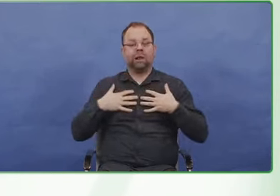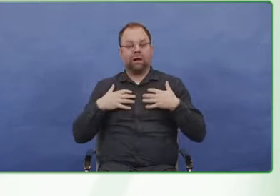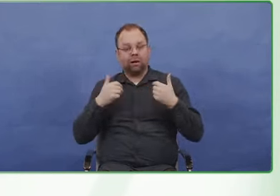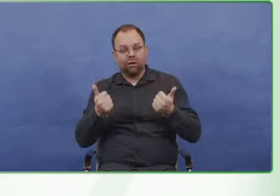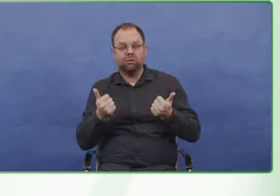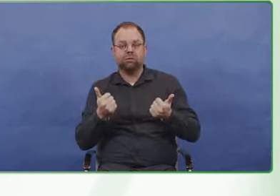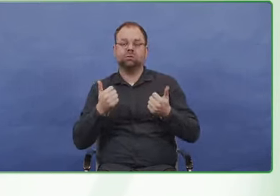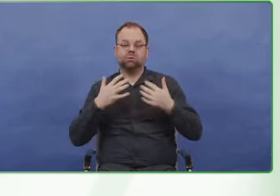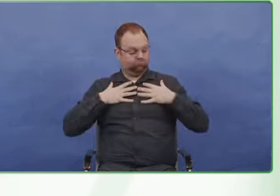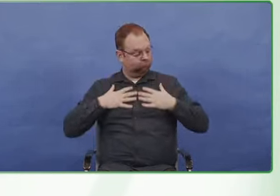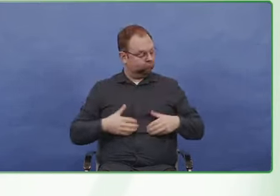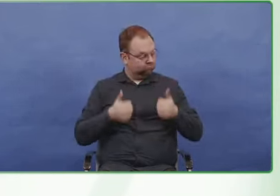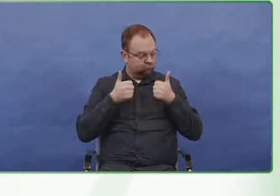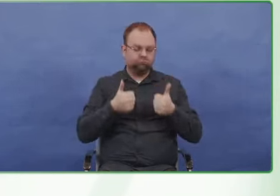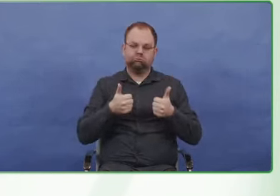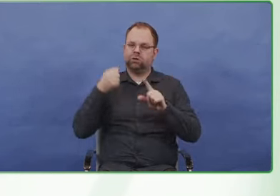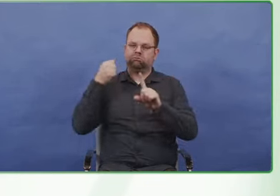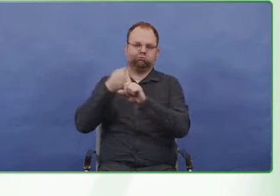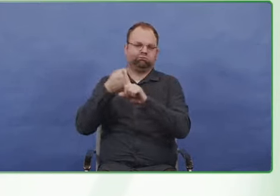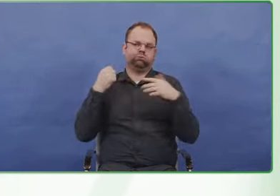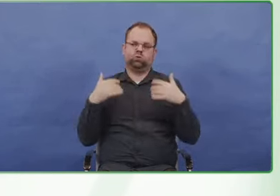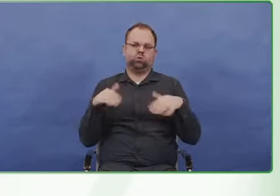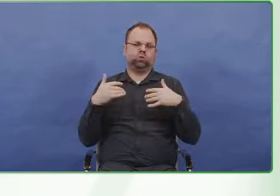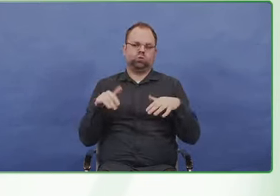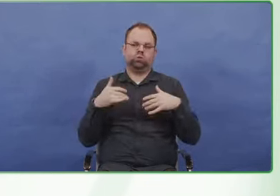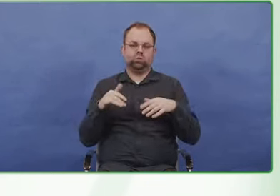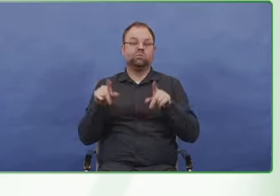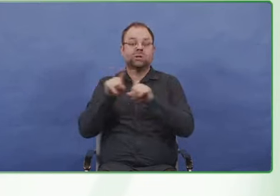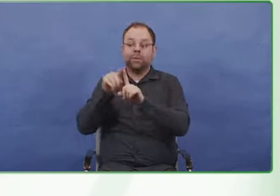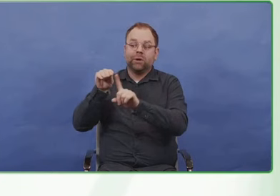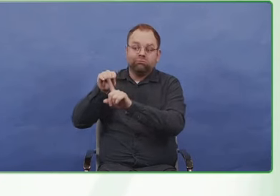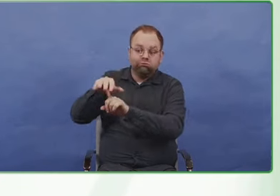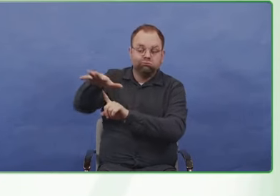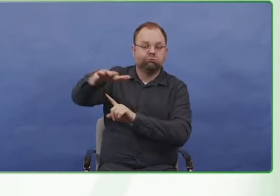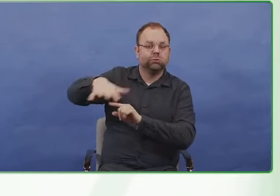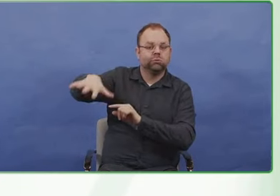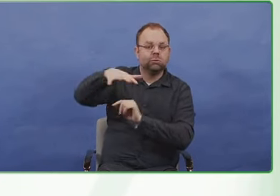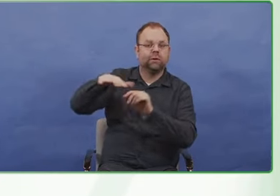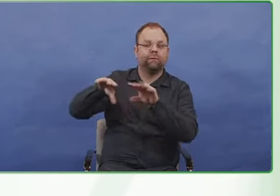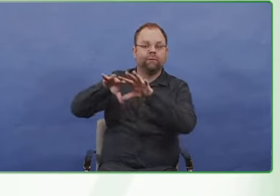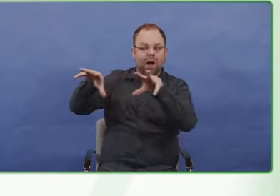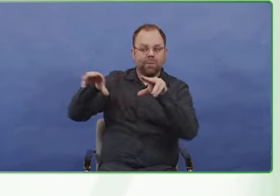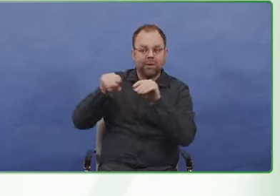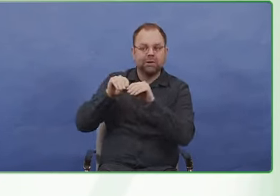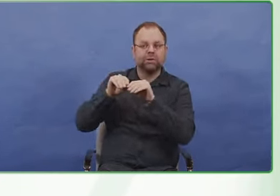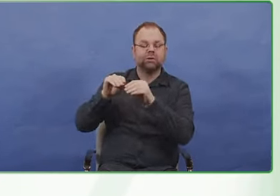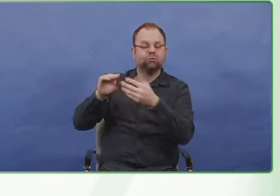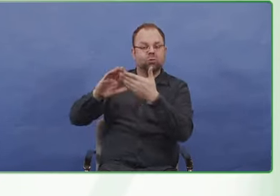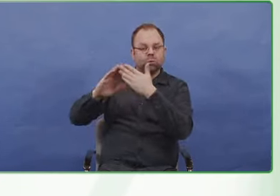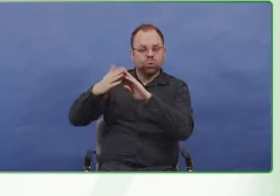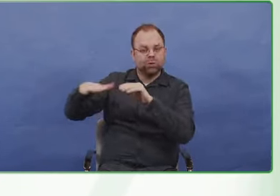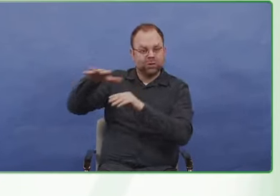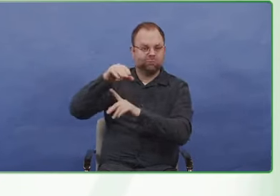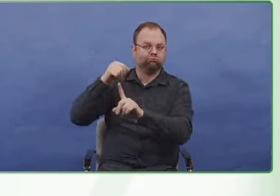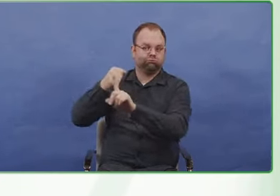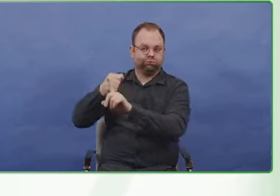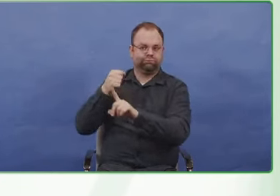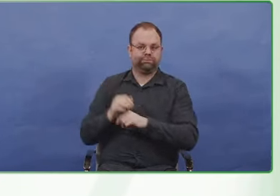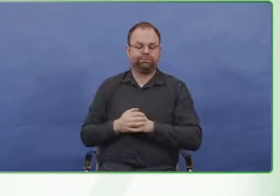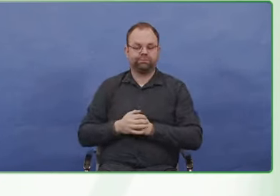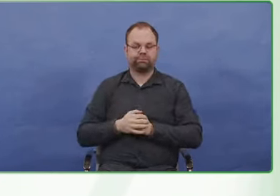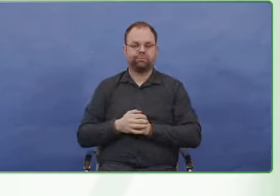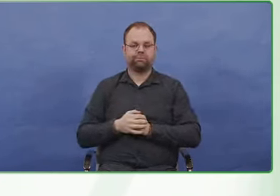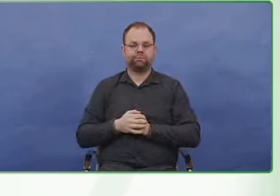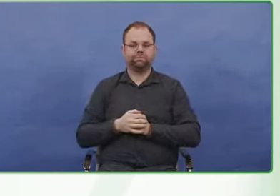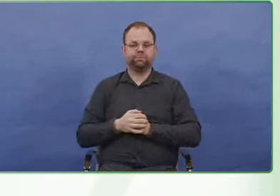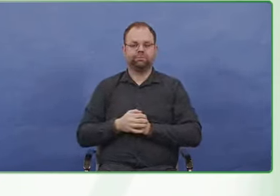India has come out with a national strategic framework to make India as a global leader, first